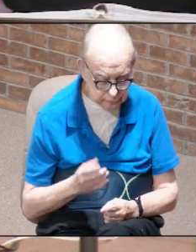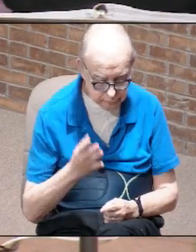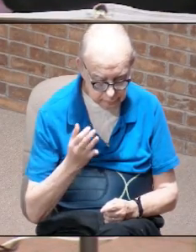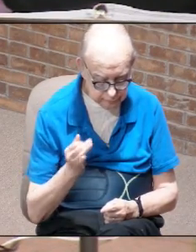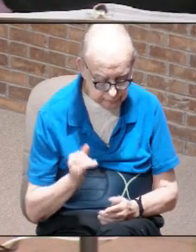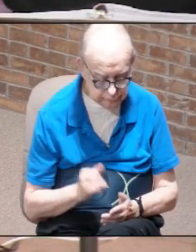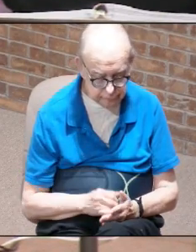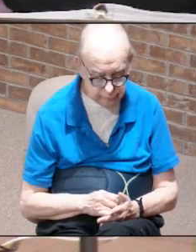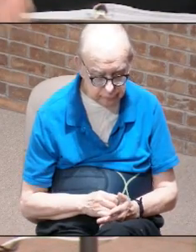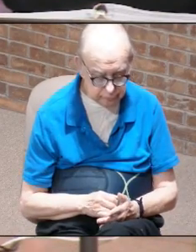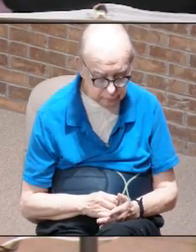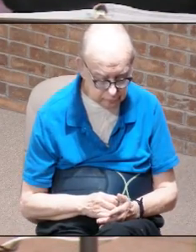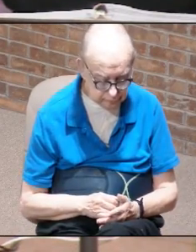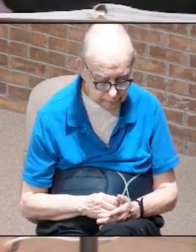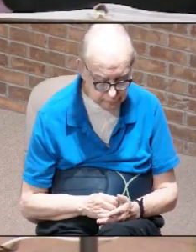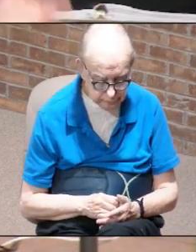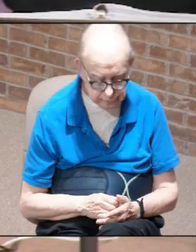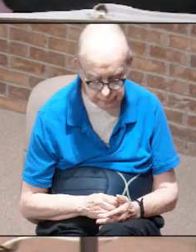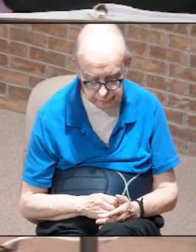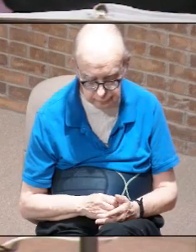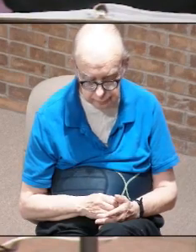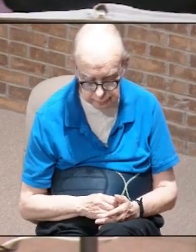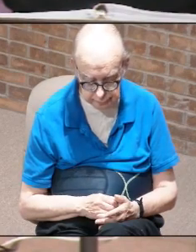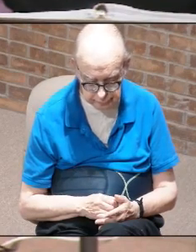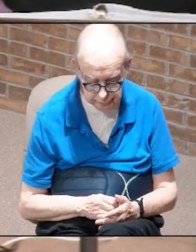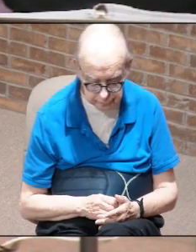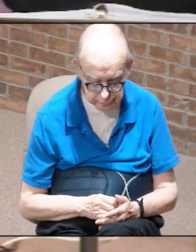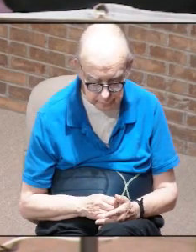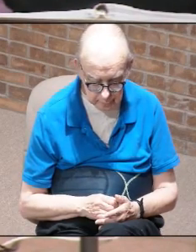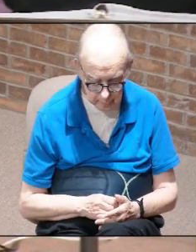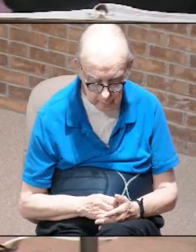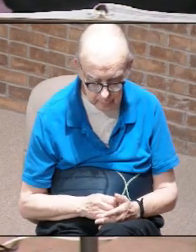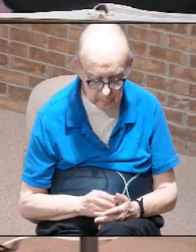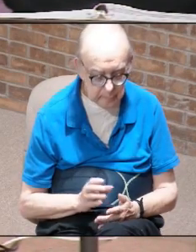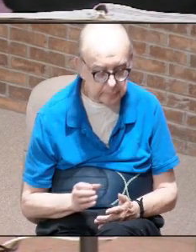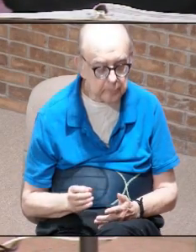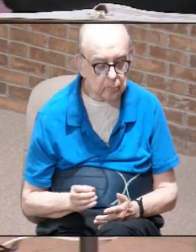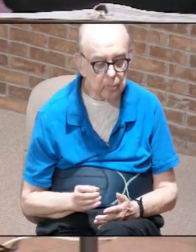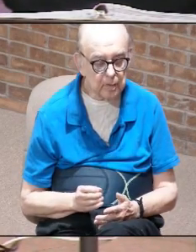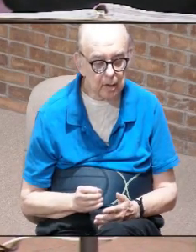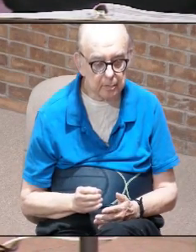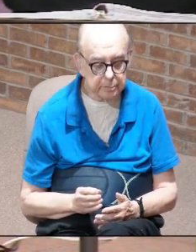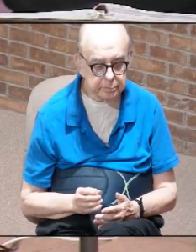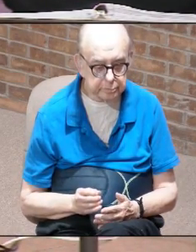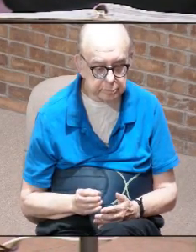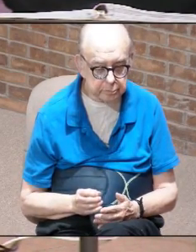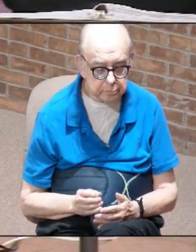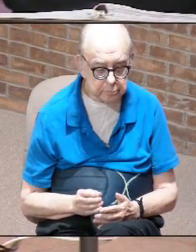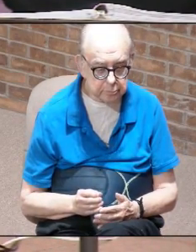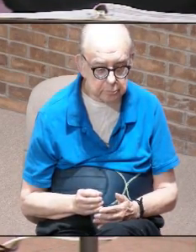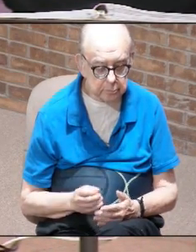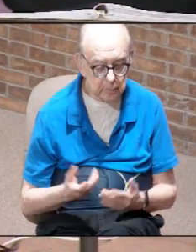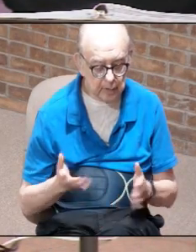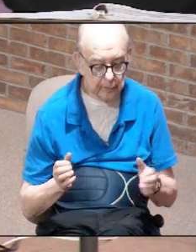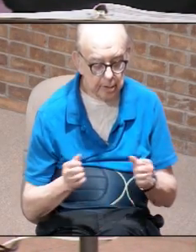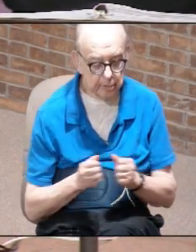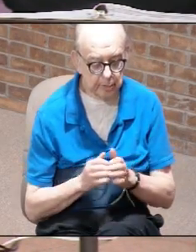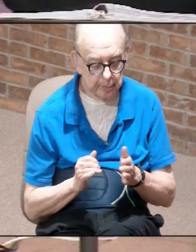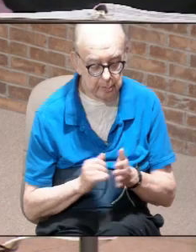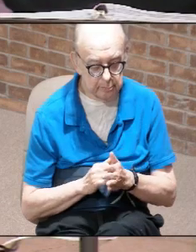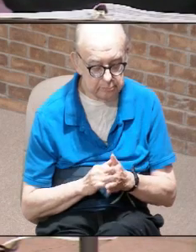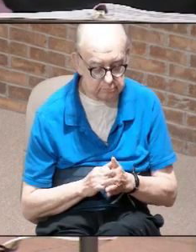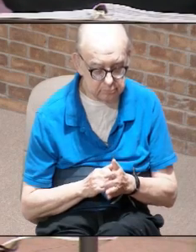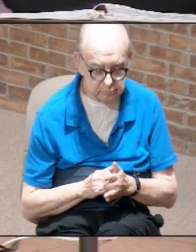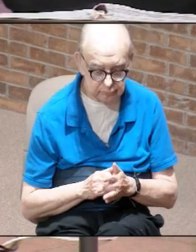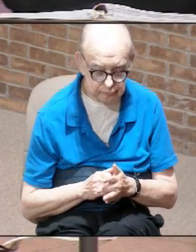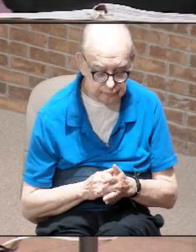because of that. And they just bless your hearts, you know. And so, let me finish with this. And